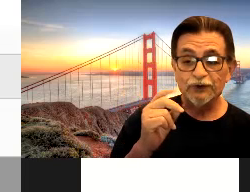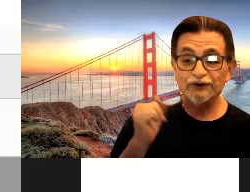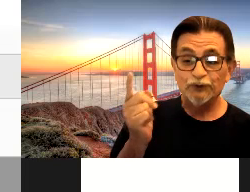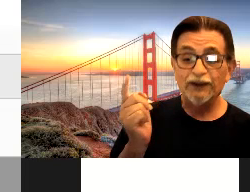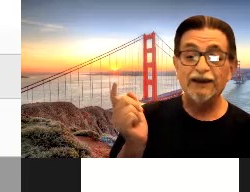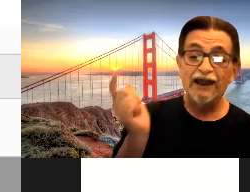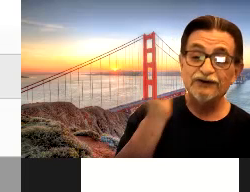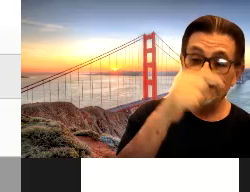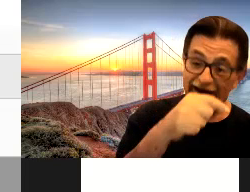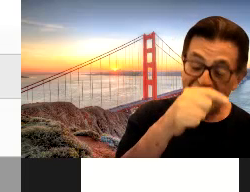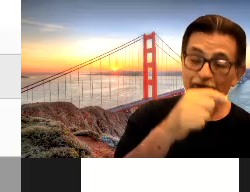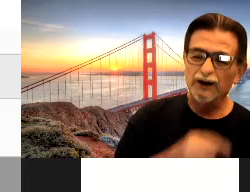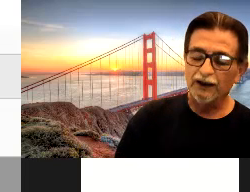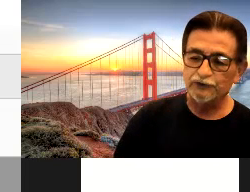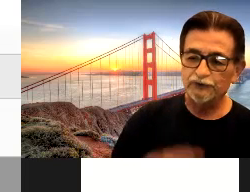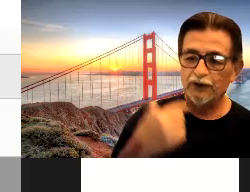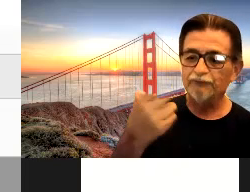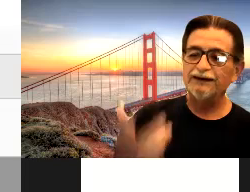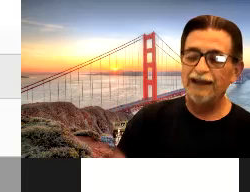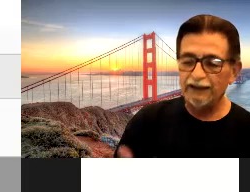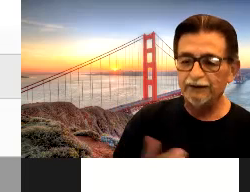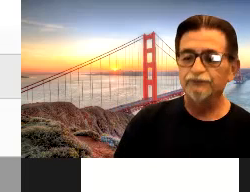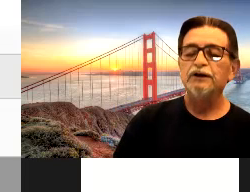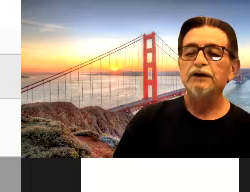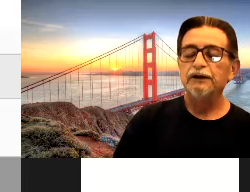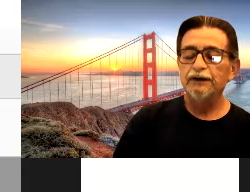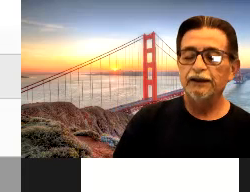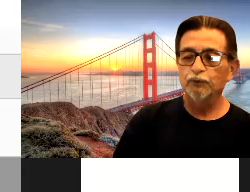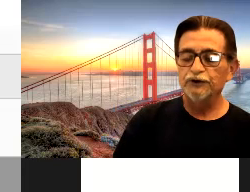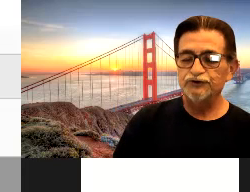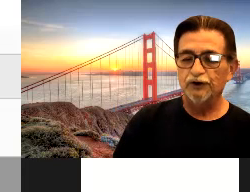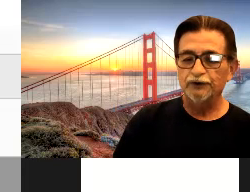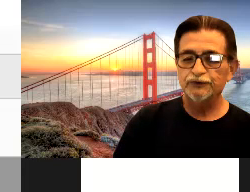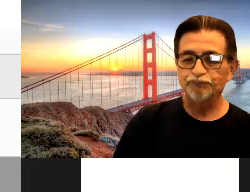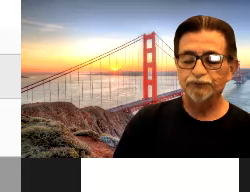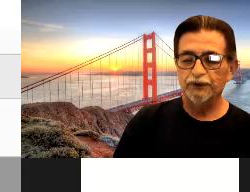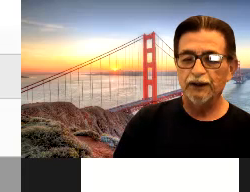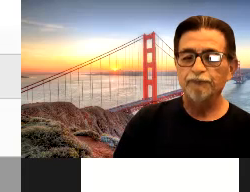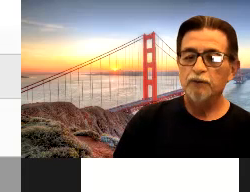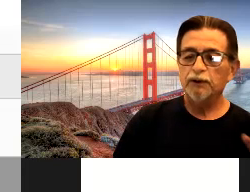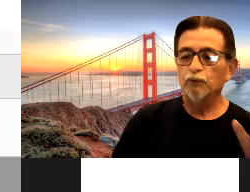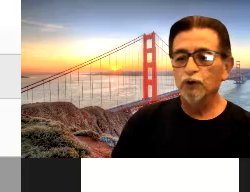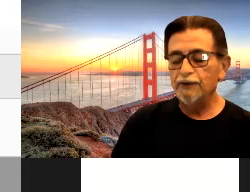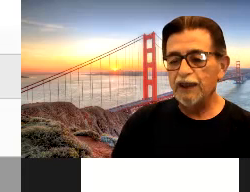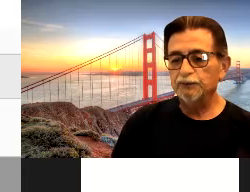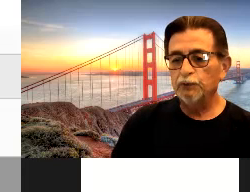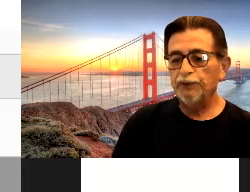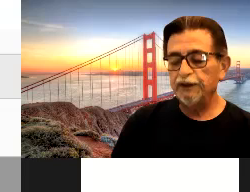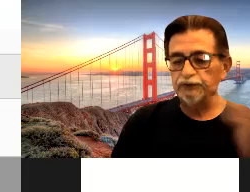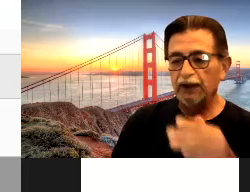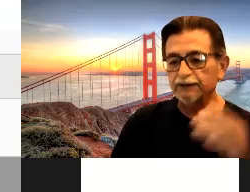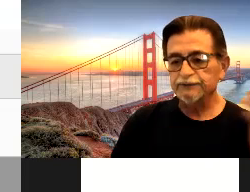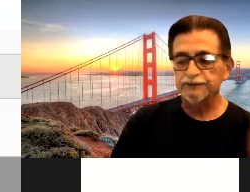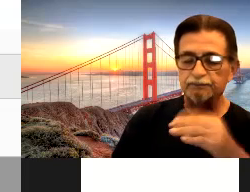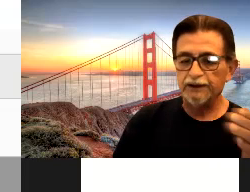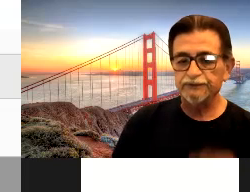more electron. So it can actually gain one electron to have a negative one charge. Okay, but more on that when we